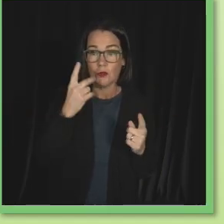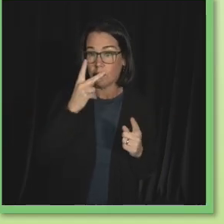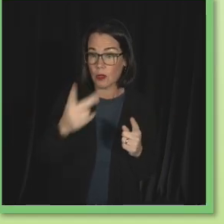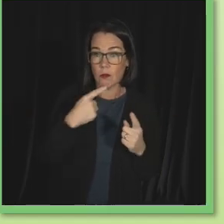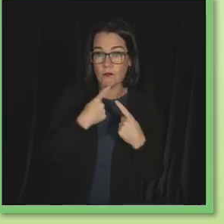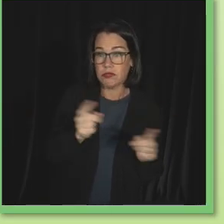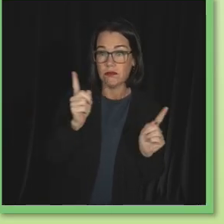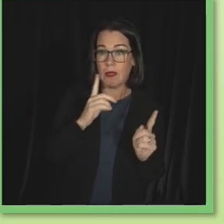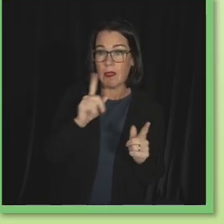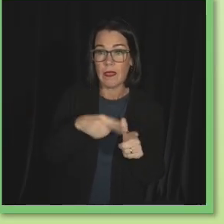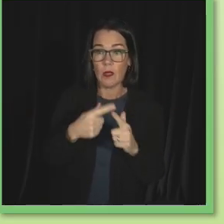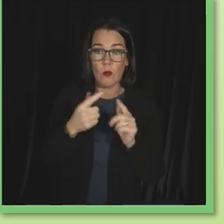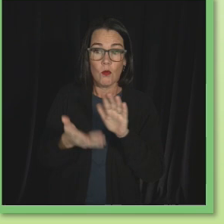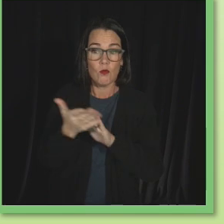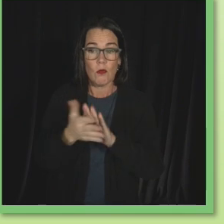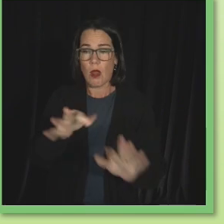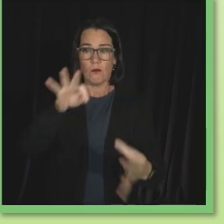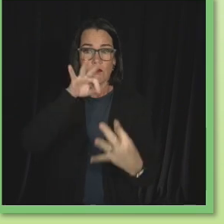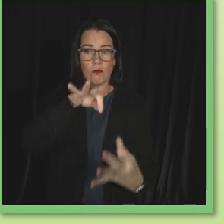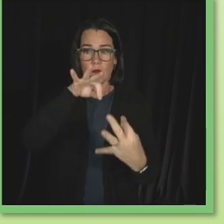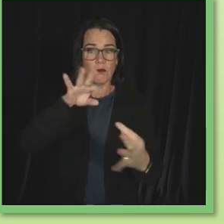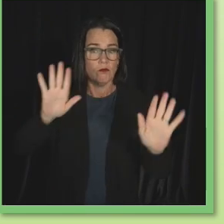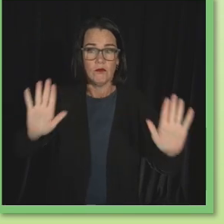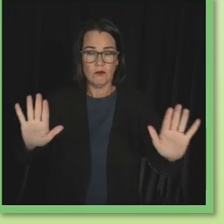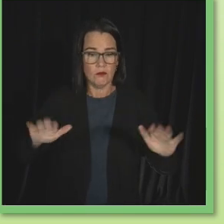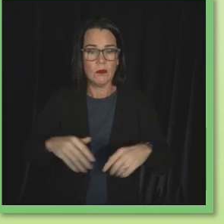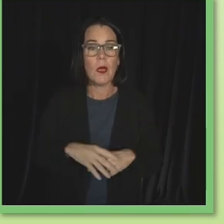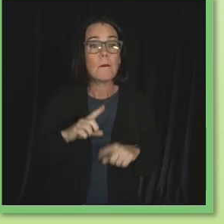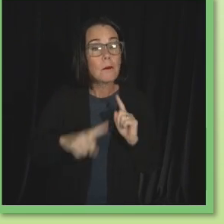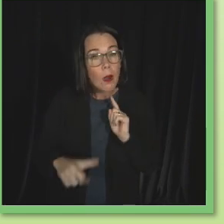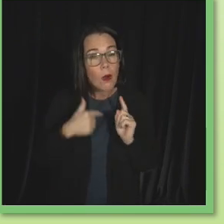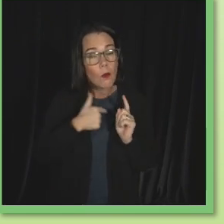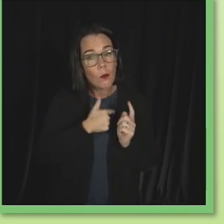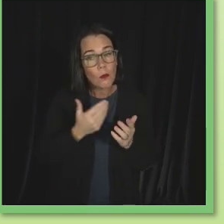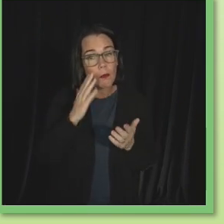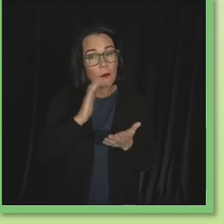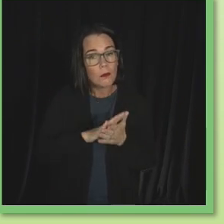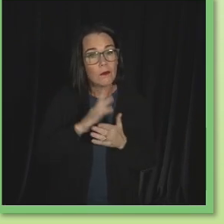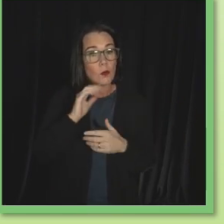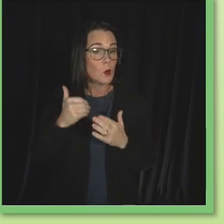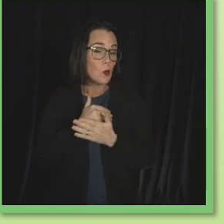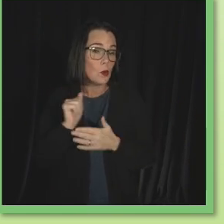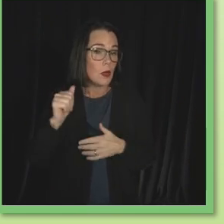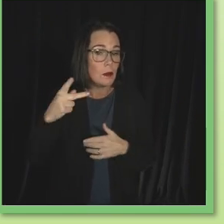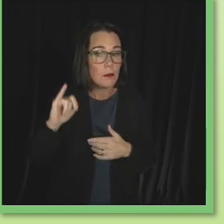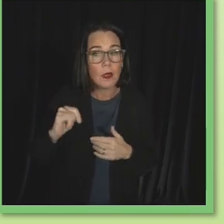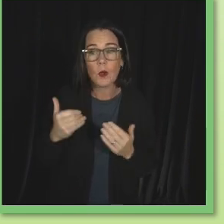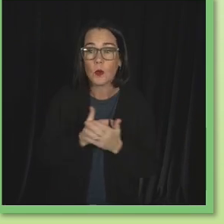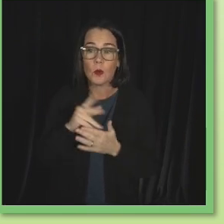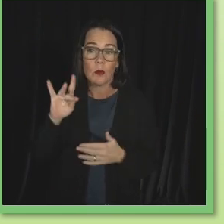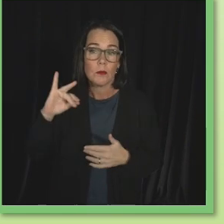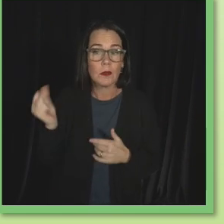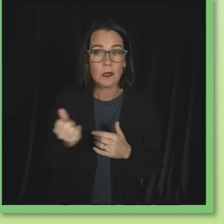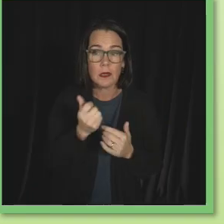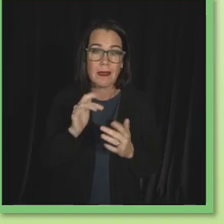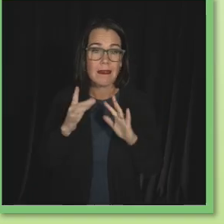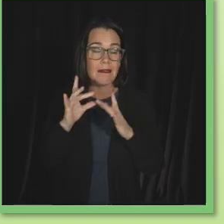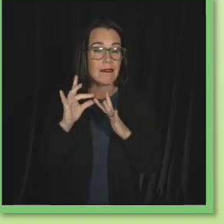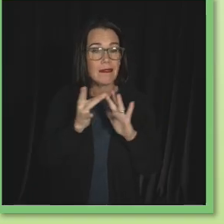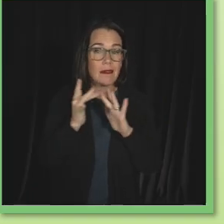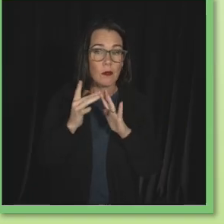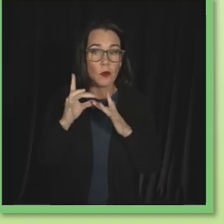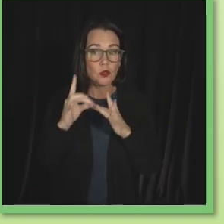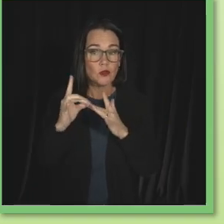perfectly. But we believe that for new APIs, for new Kubernetes network driver model, we need